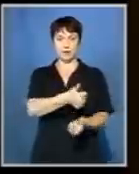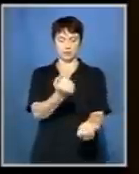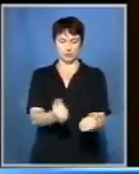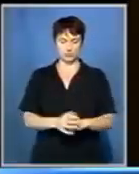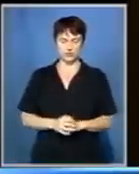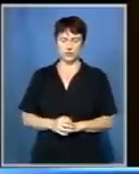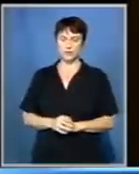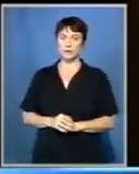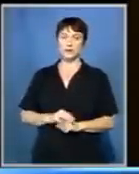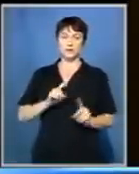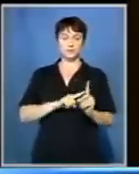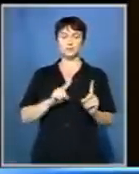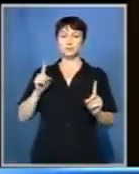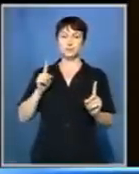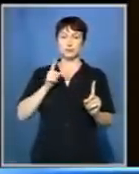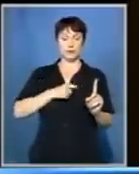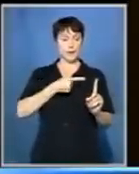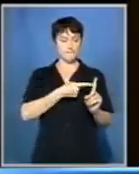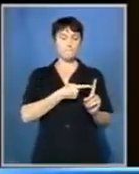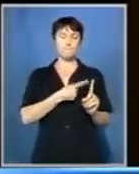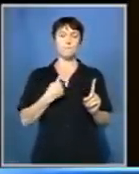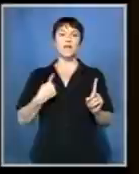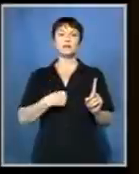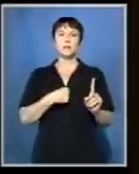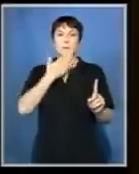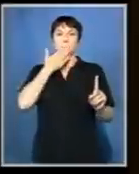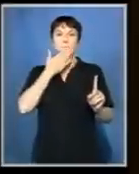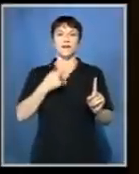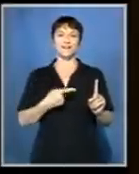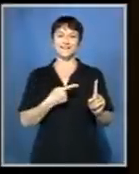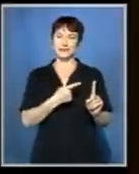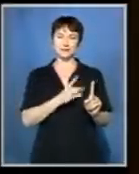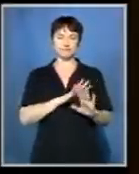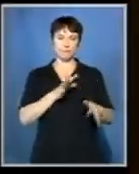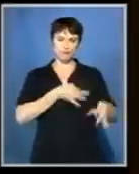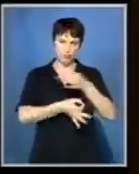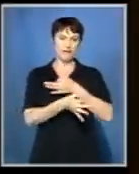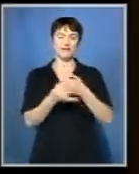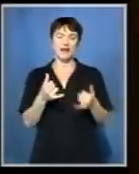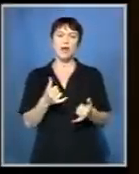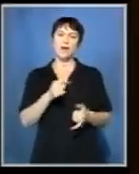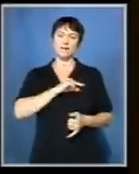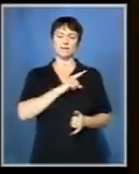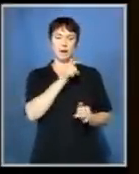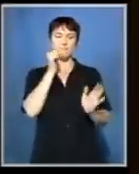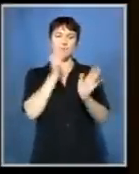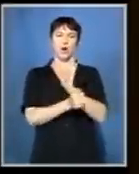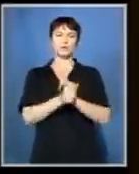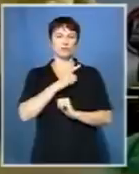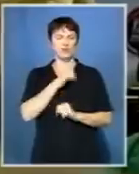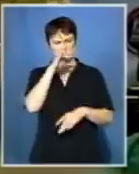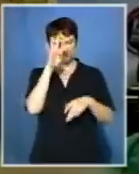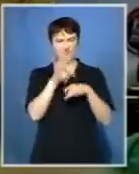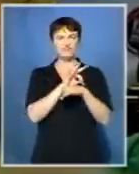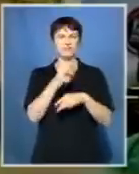And sentence on count 1 are set aside and replaced with the following: guilty of murder, with the accused having had criminal intent in